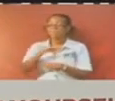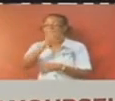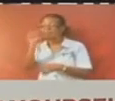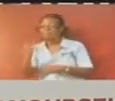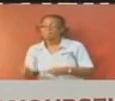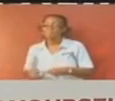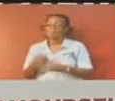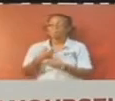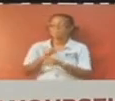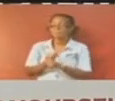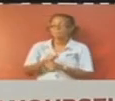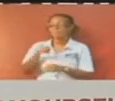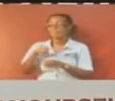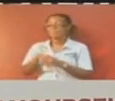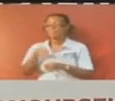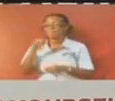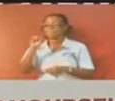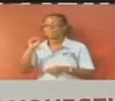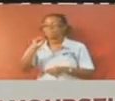South Korea.